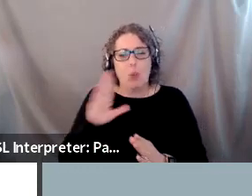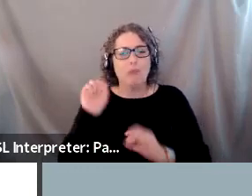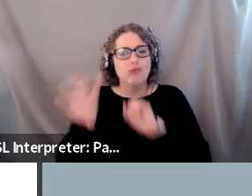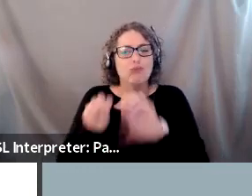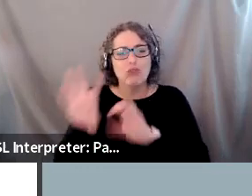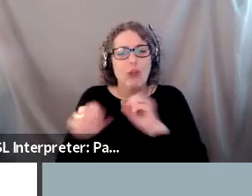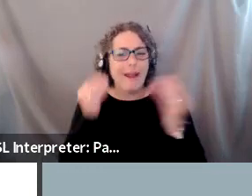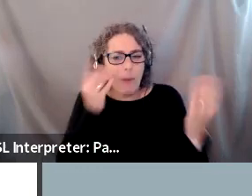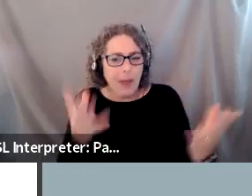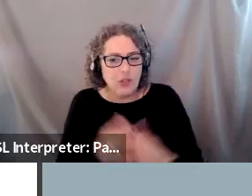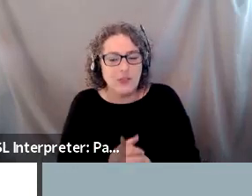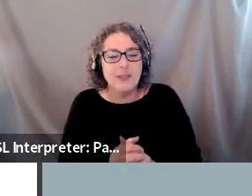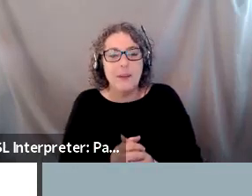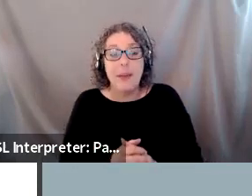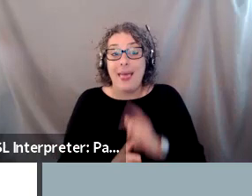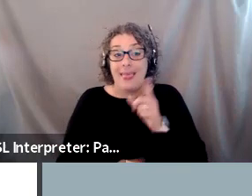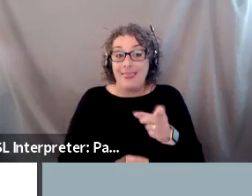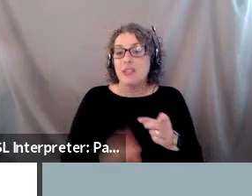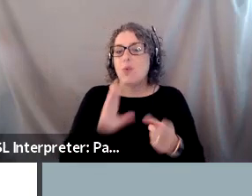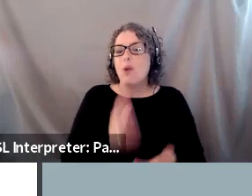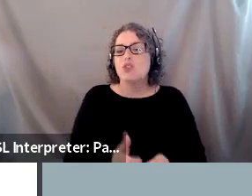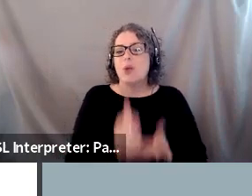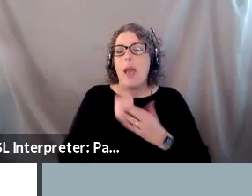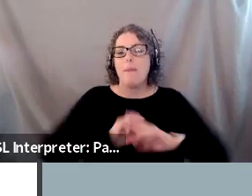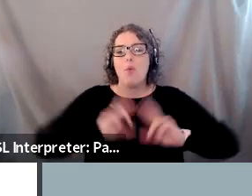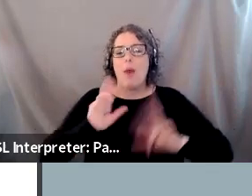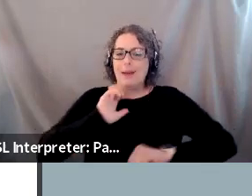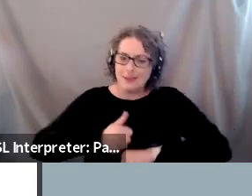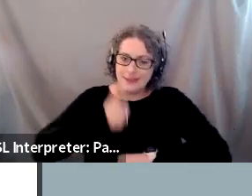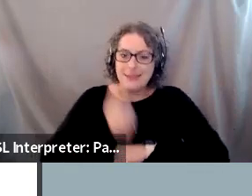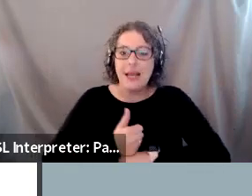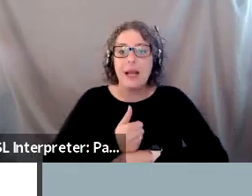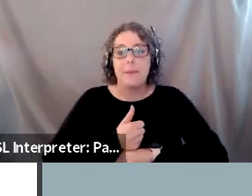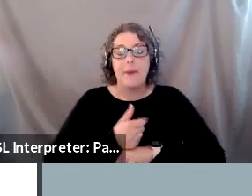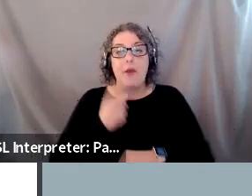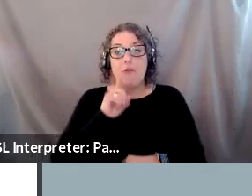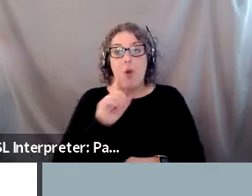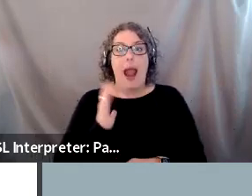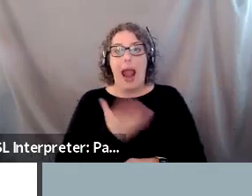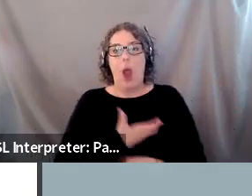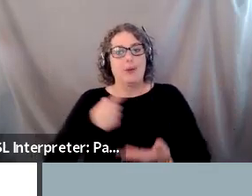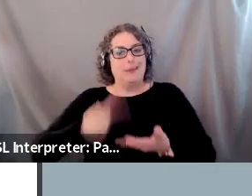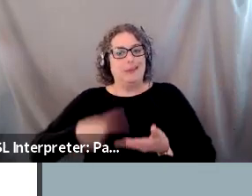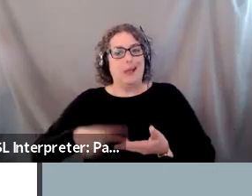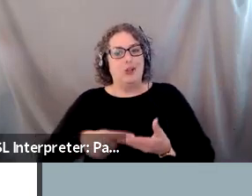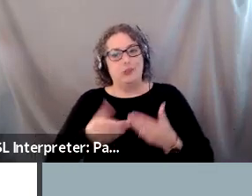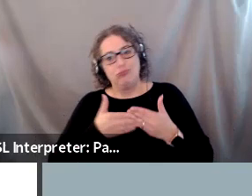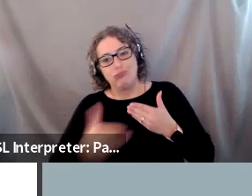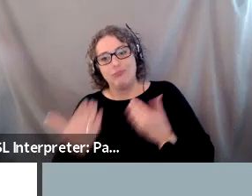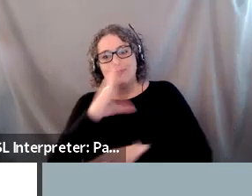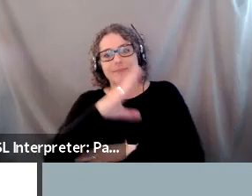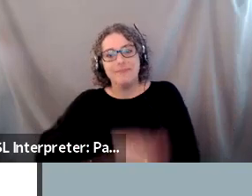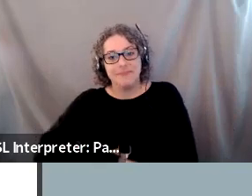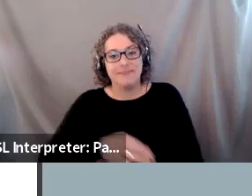videos that I think really kind of set the stage and the foundation for the discussion that will be forthcoming.